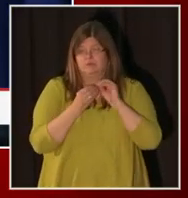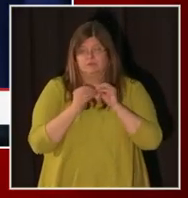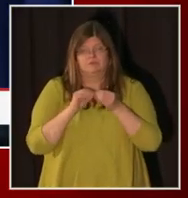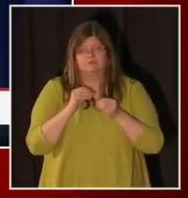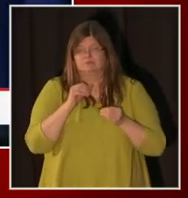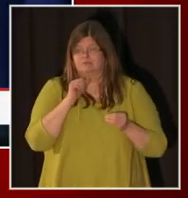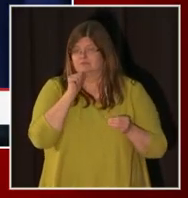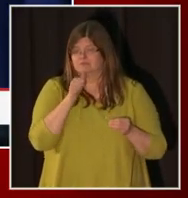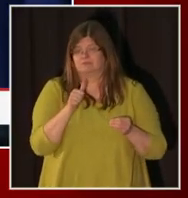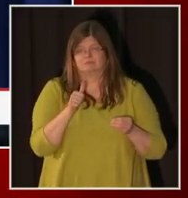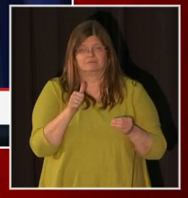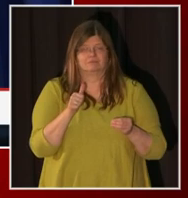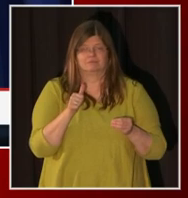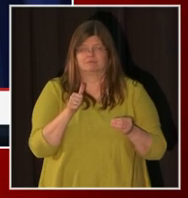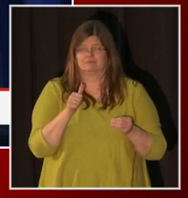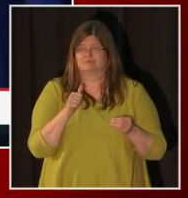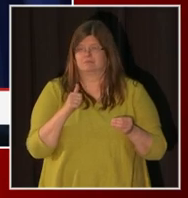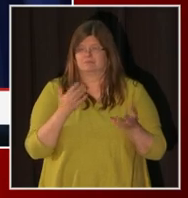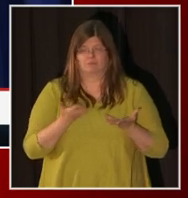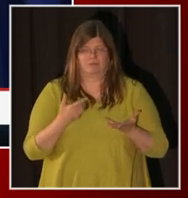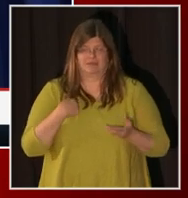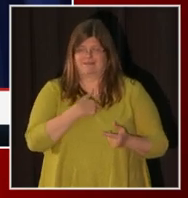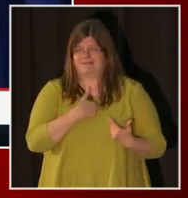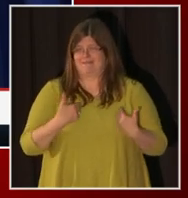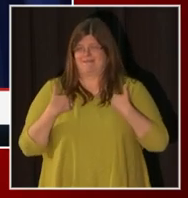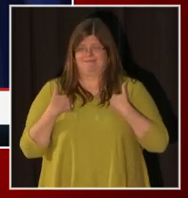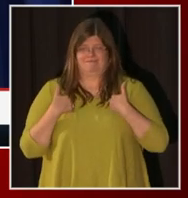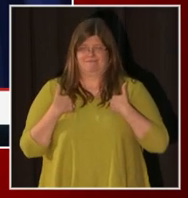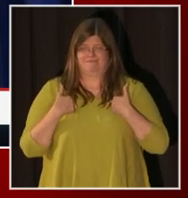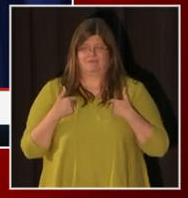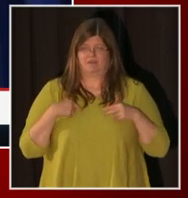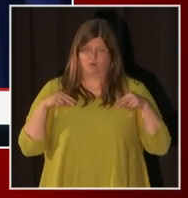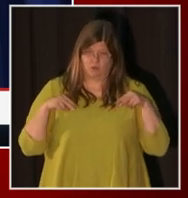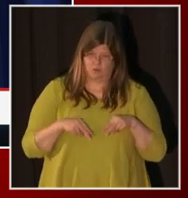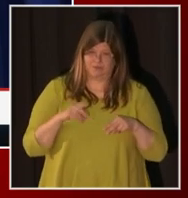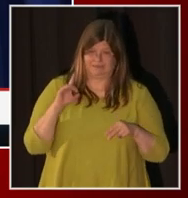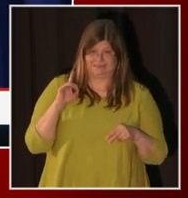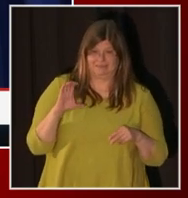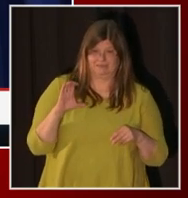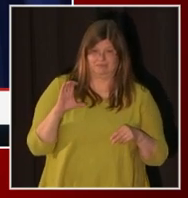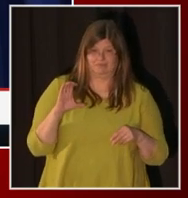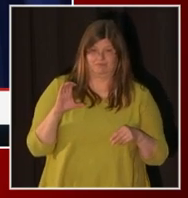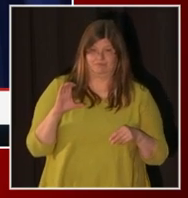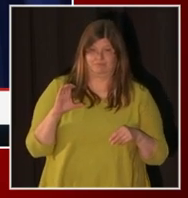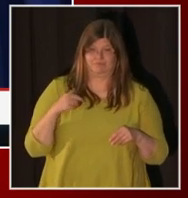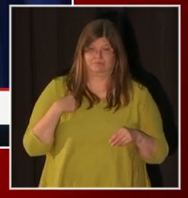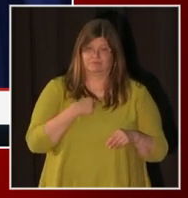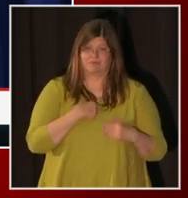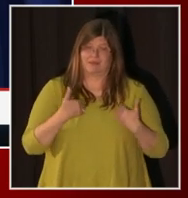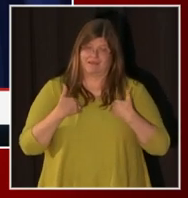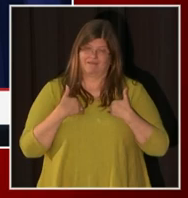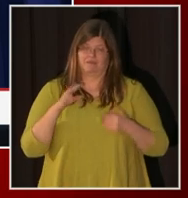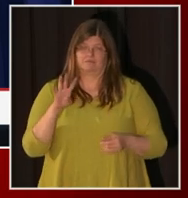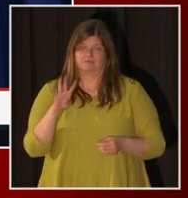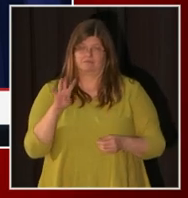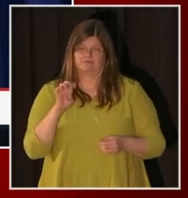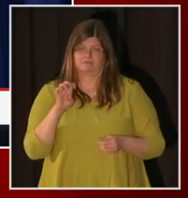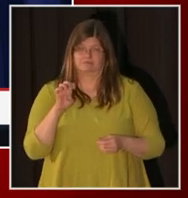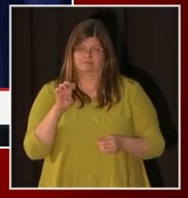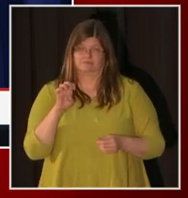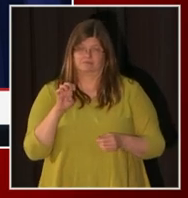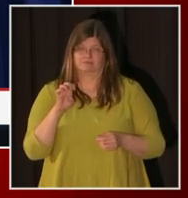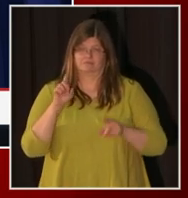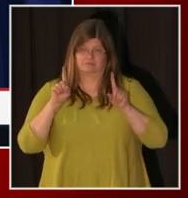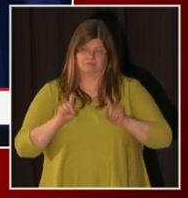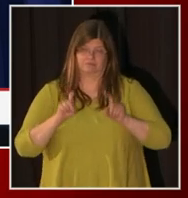that's happening in the district. We're more, if you just look at district residents, we're more around 400 people tests a day. If you look at the total number of